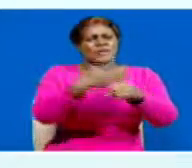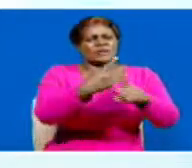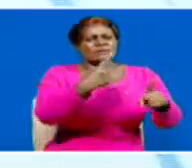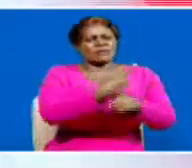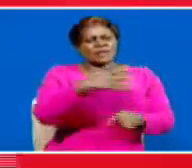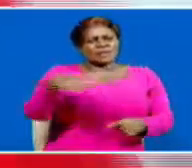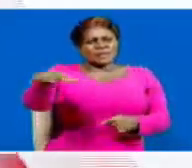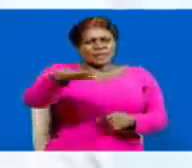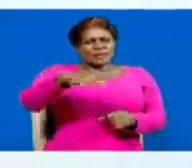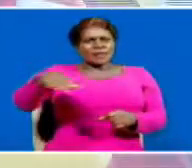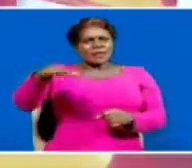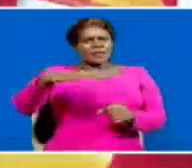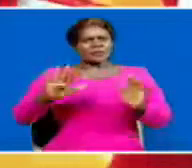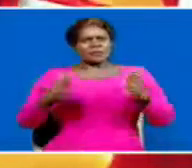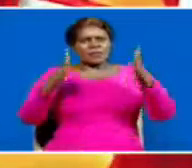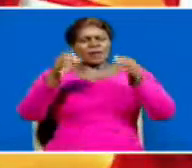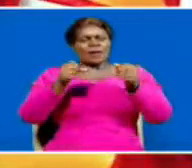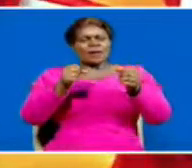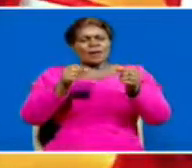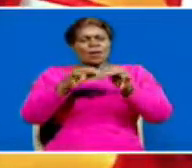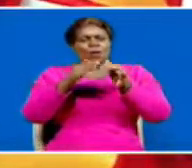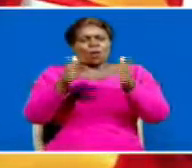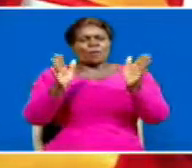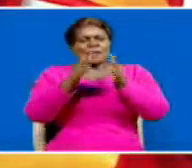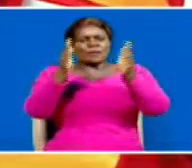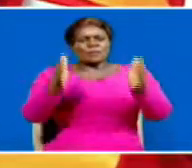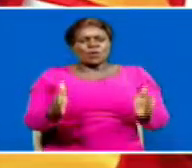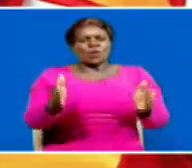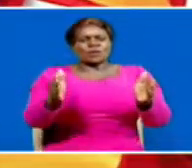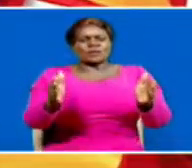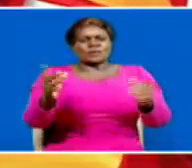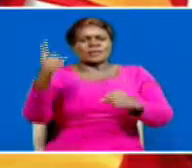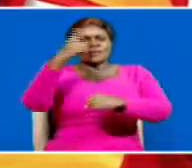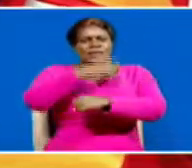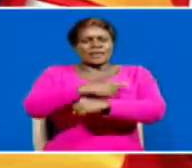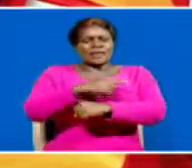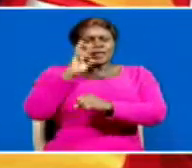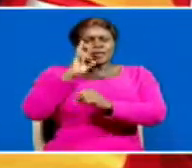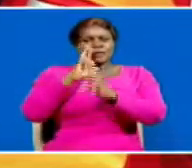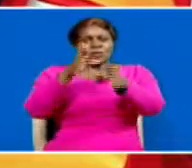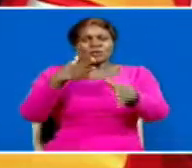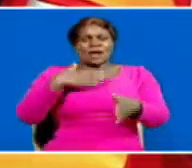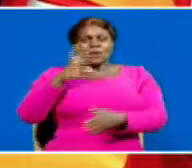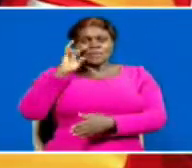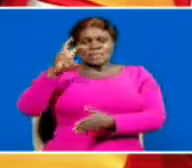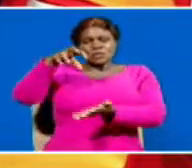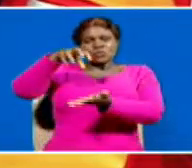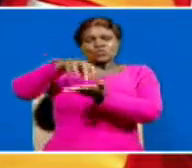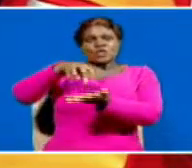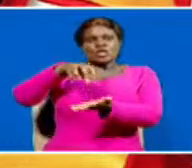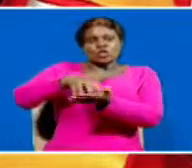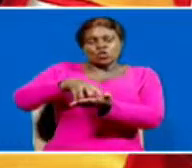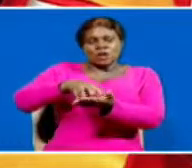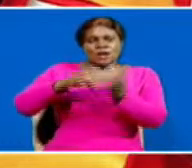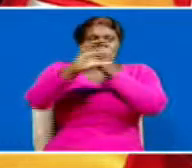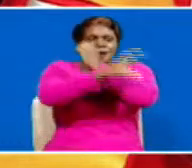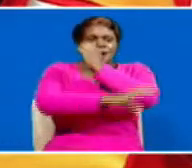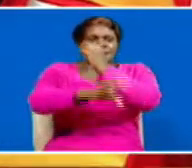entertainment establishments to mark Boxing Day. Gloria Milemo takes a look at how the situation was across the